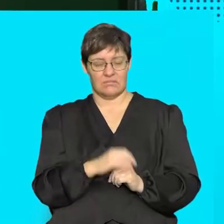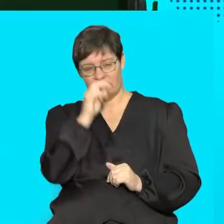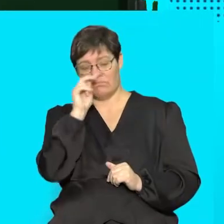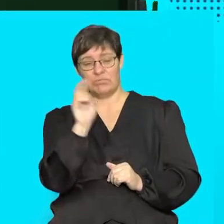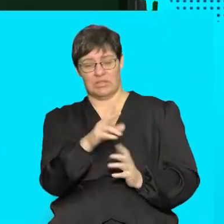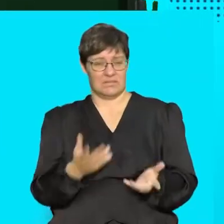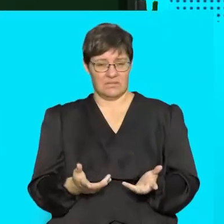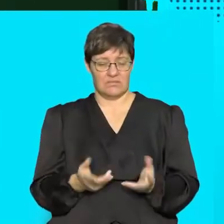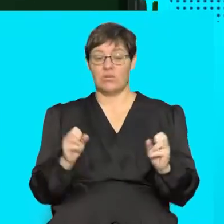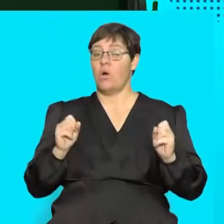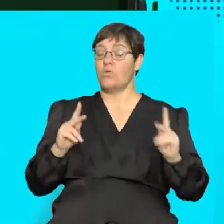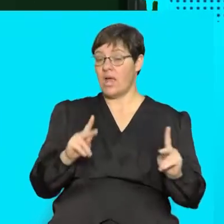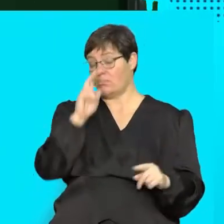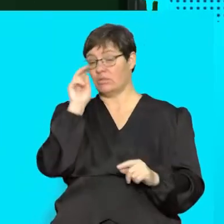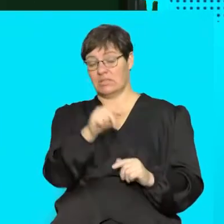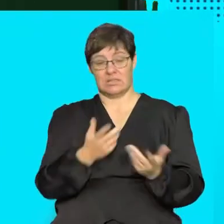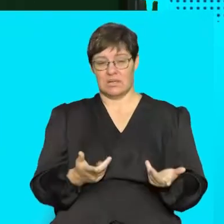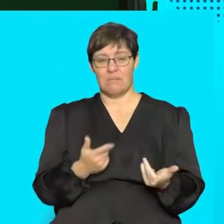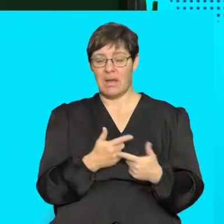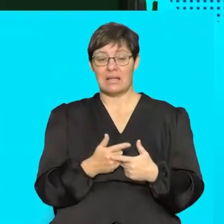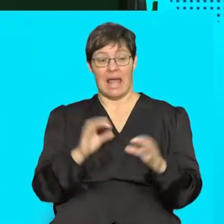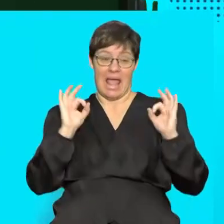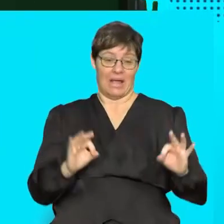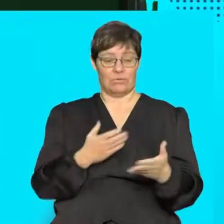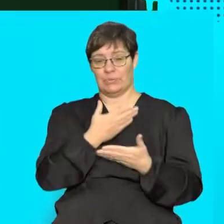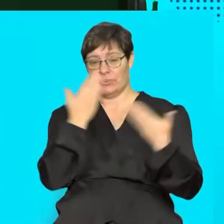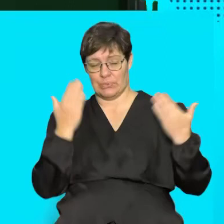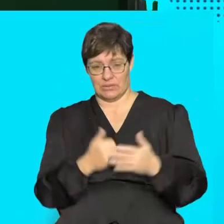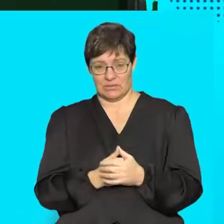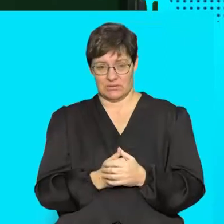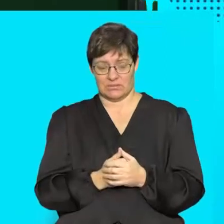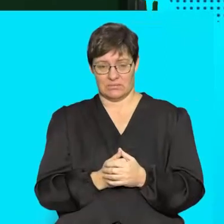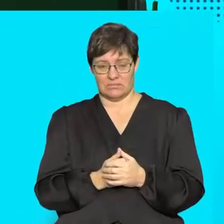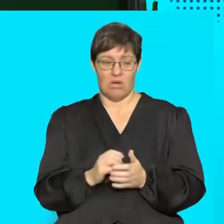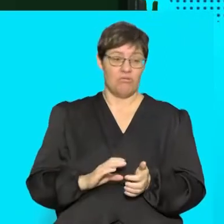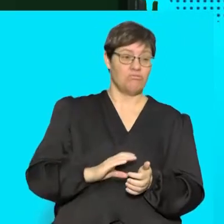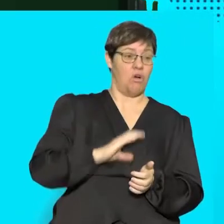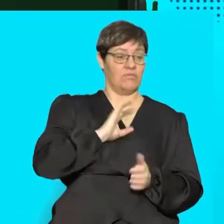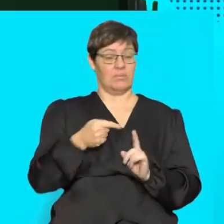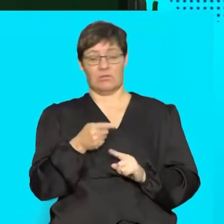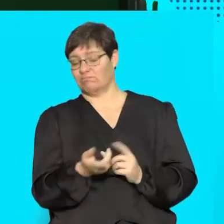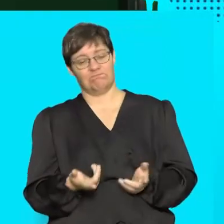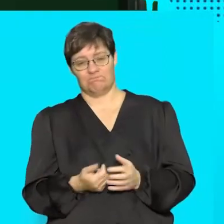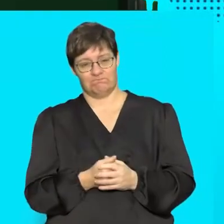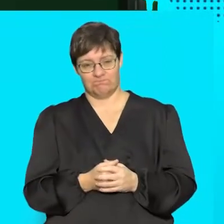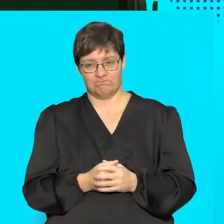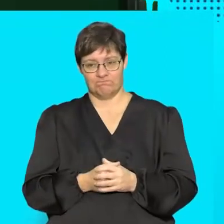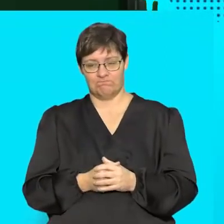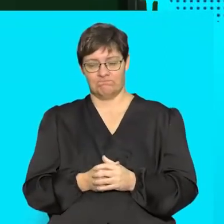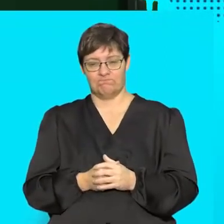to predict that. So it's okay with predicting 30, but not really accurate. We're not confident about that.